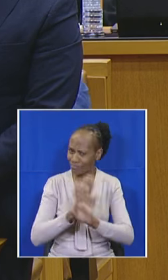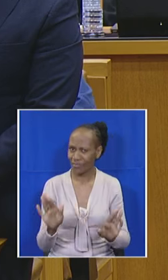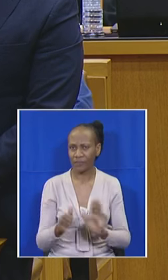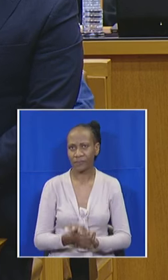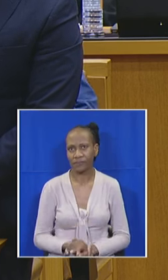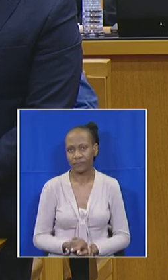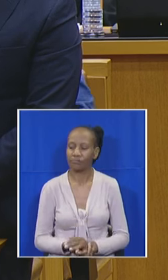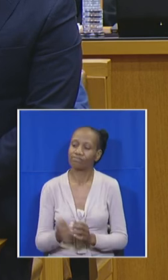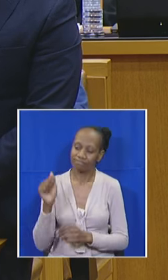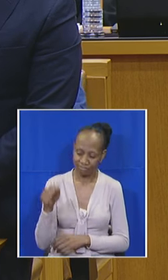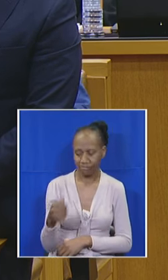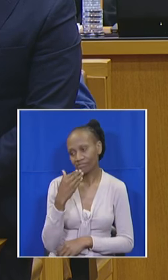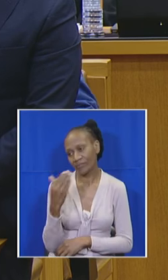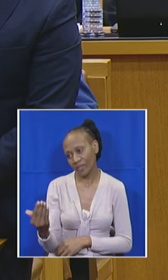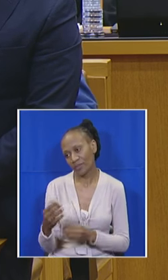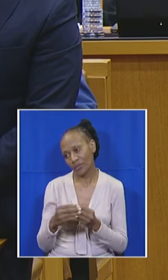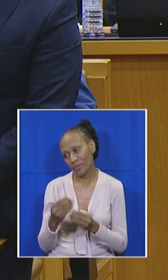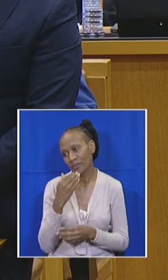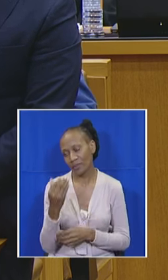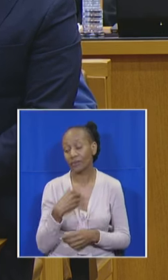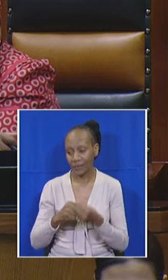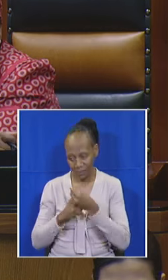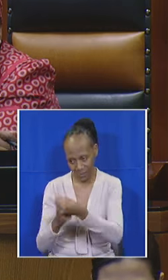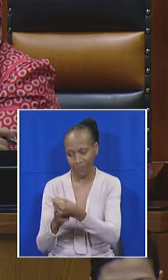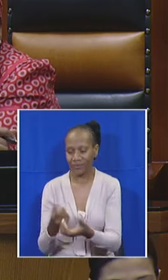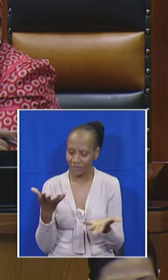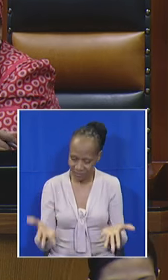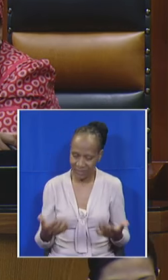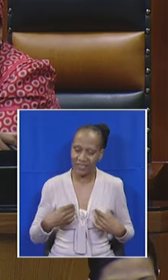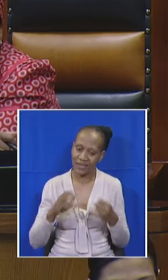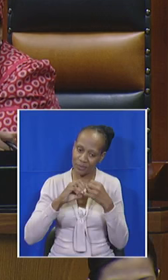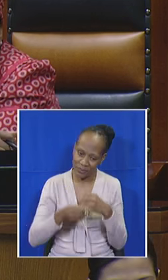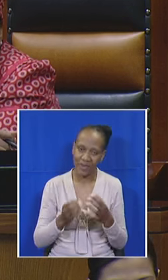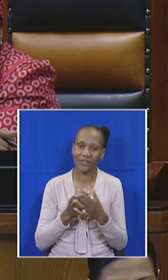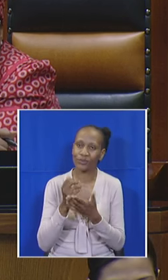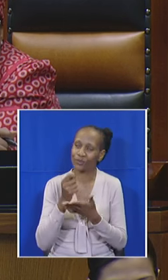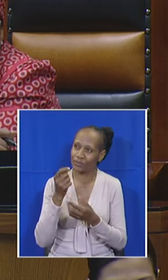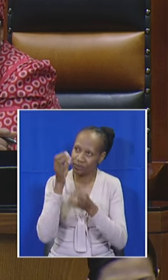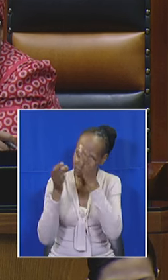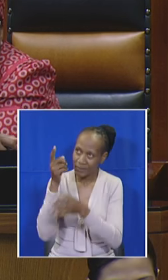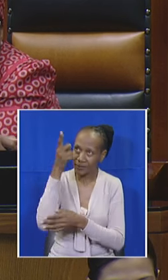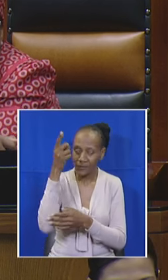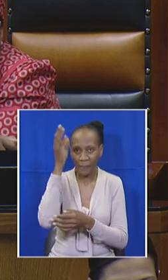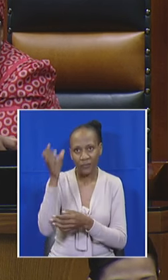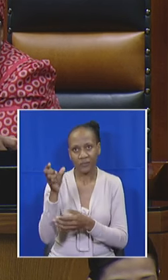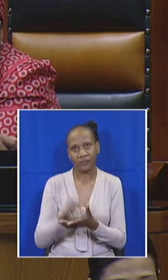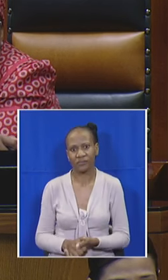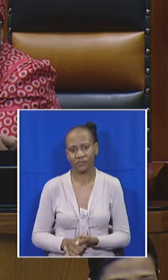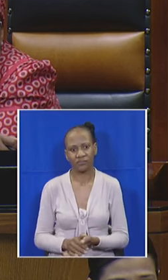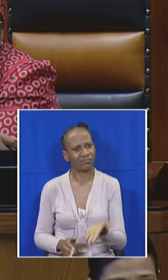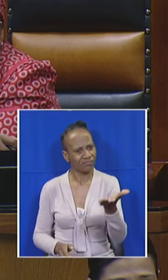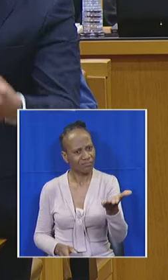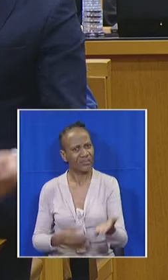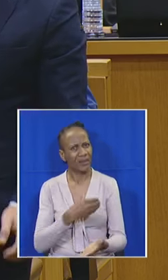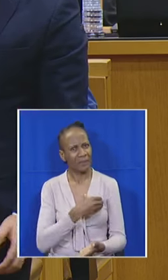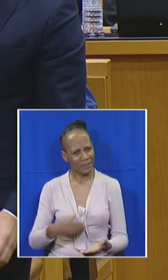Thank you, Honorable Stiernaser, and I agree with you. That's why I was trying to intervene. The President has enough